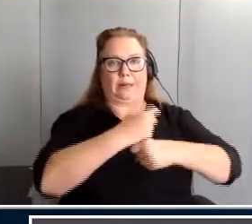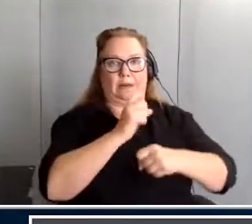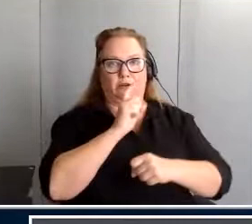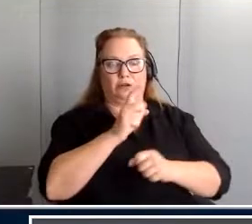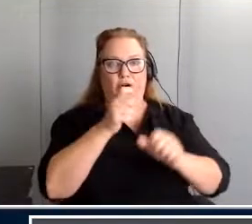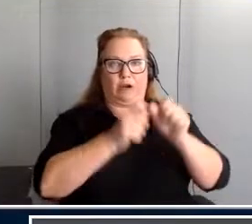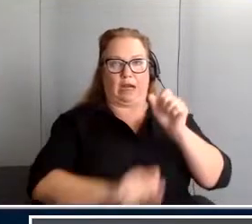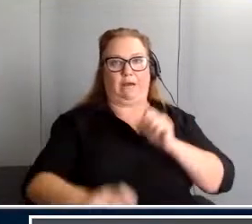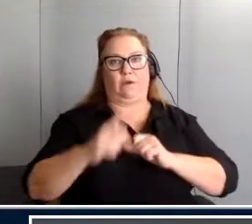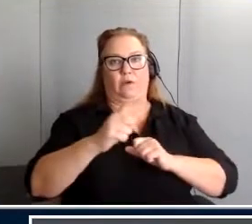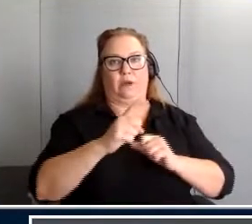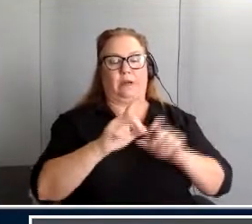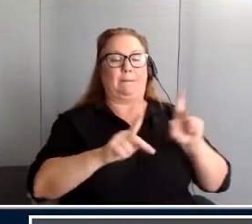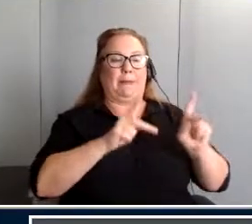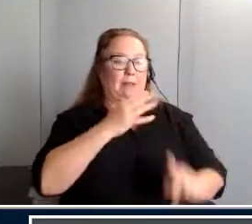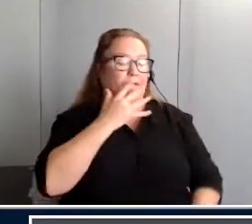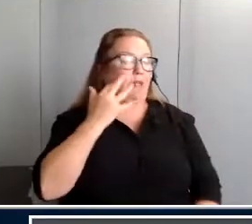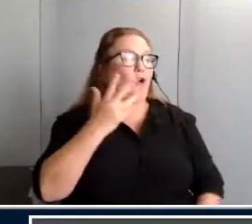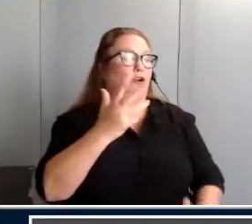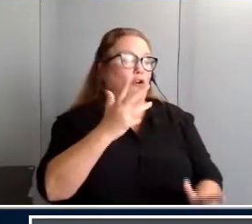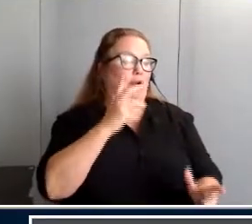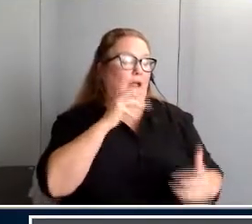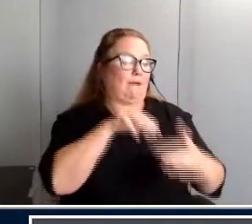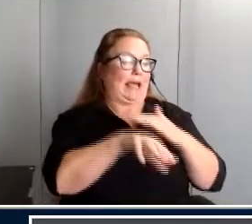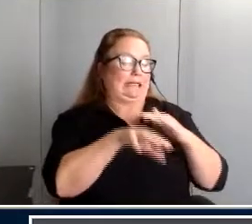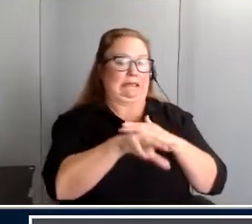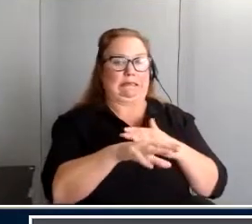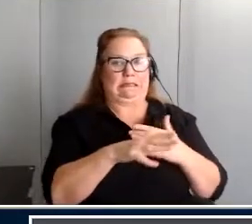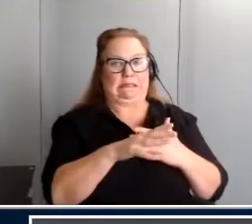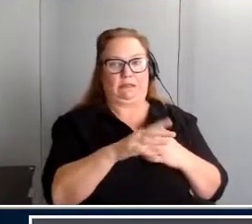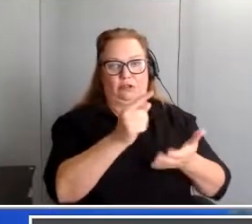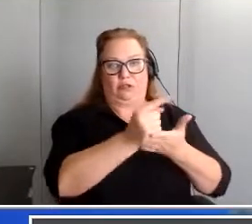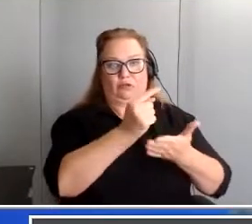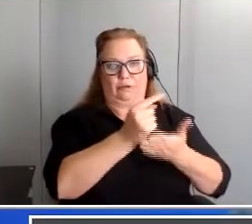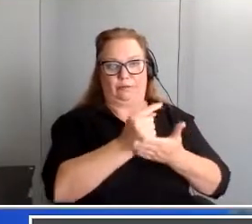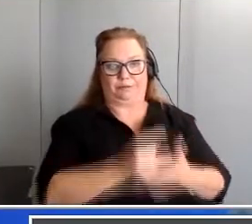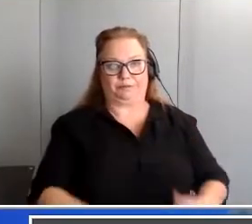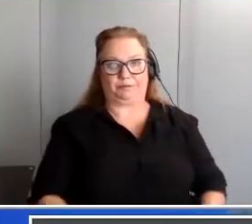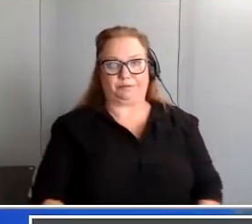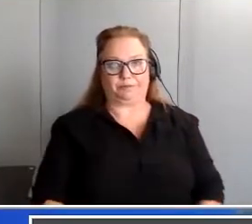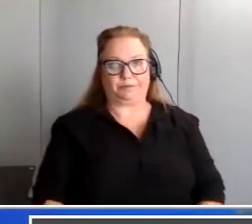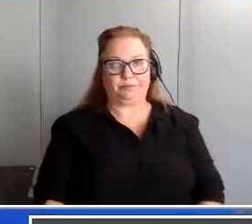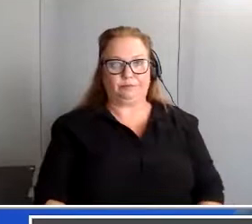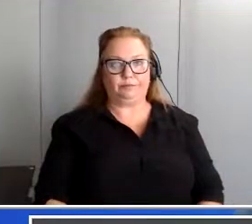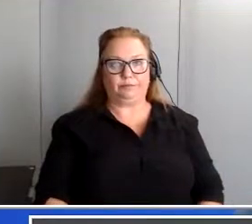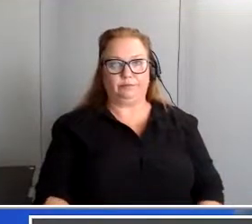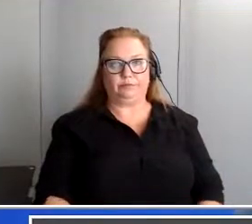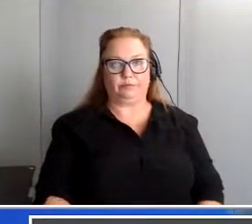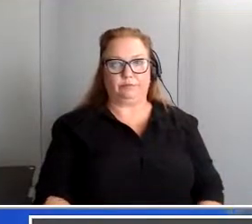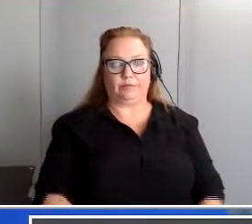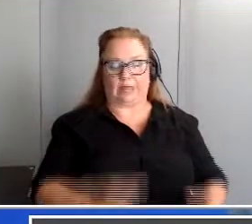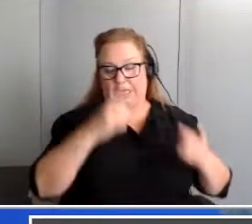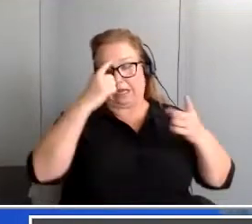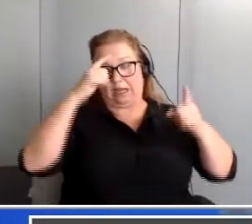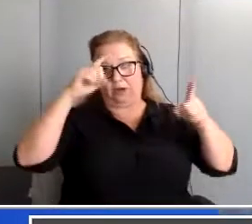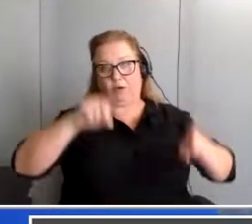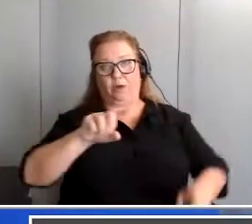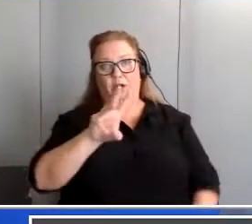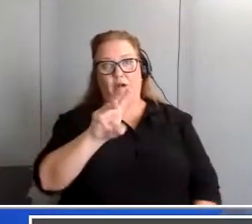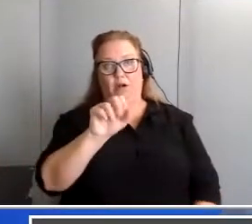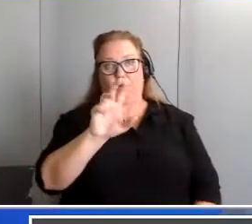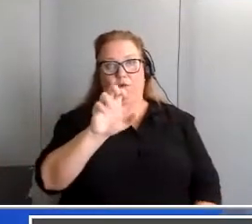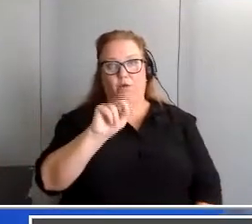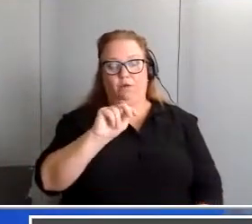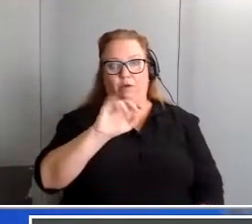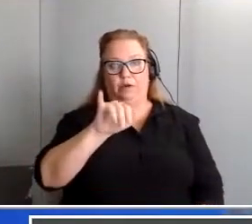of color, everyone has access to these treatments? And I think I would echo everybody's thoughts, you know, Warren and Jessica. I